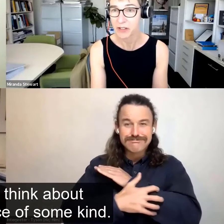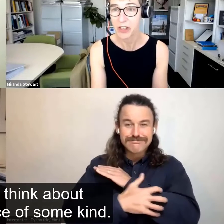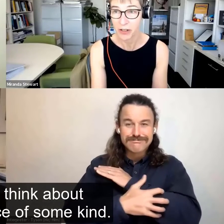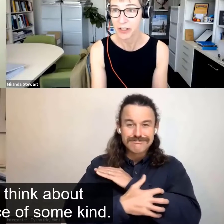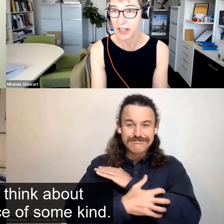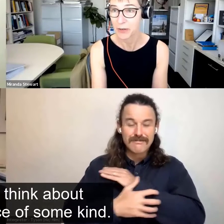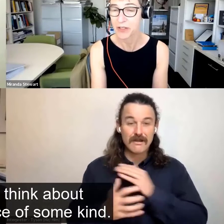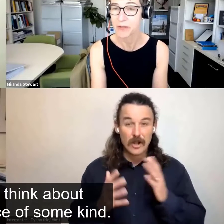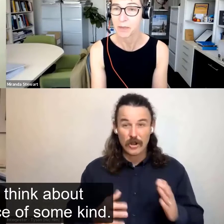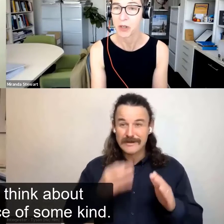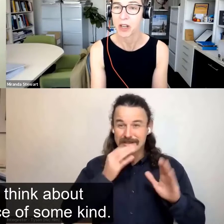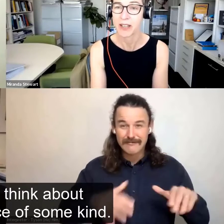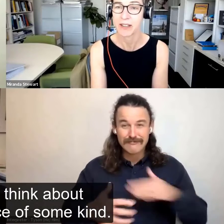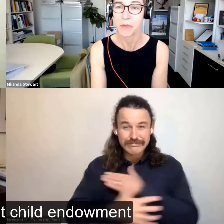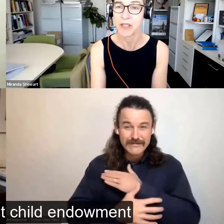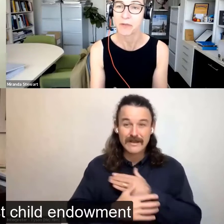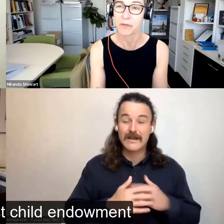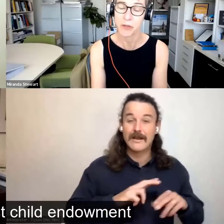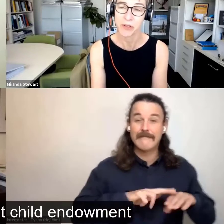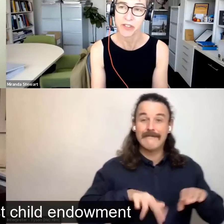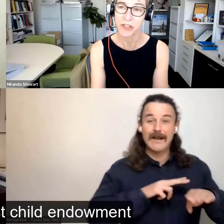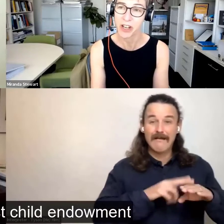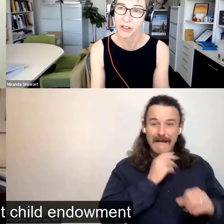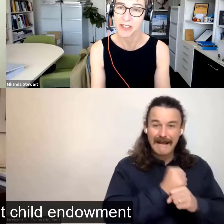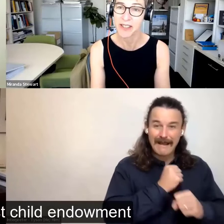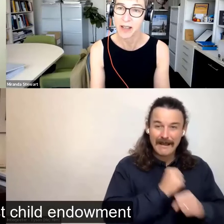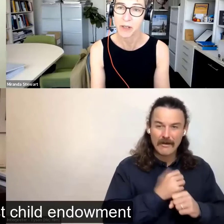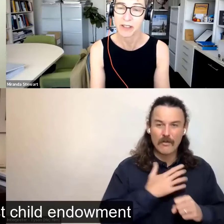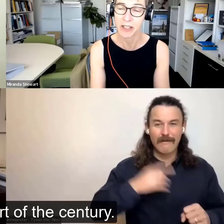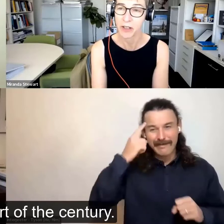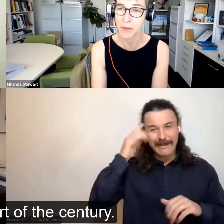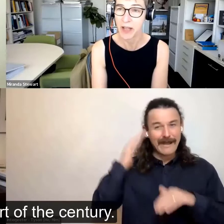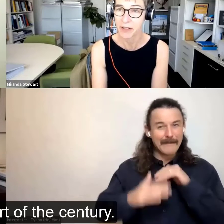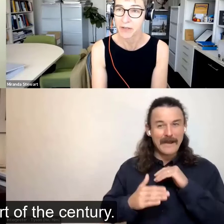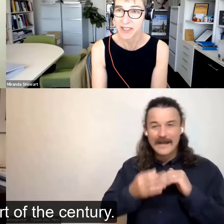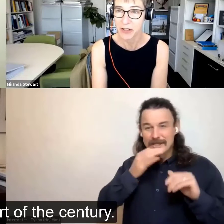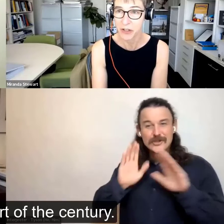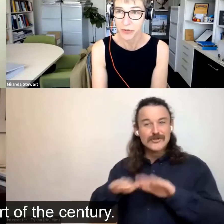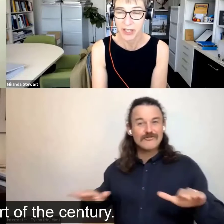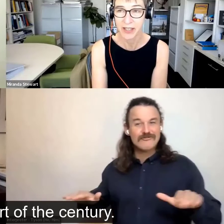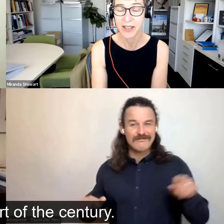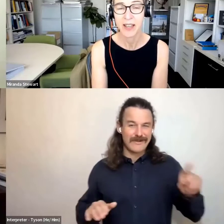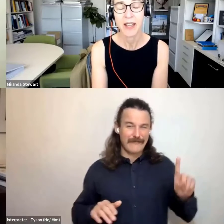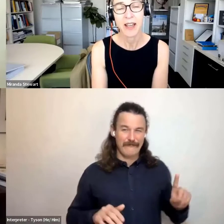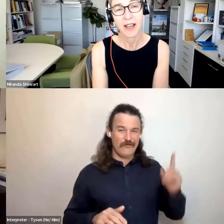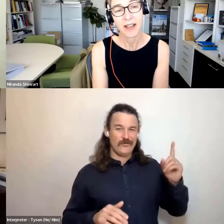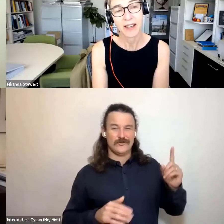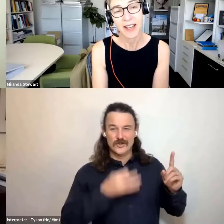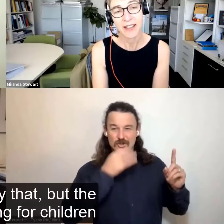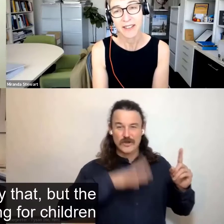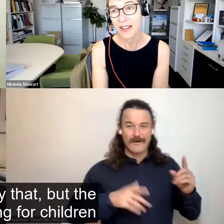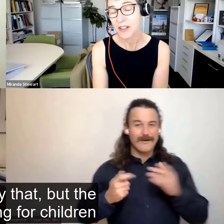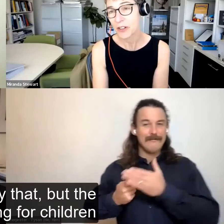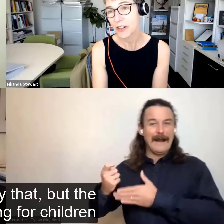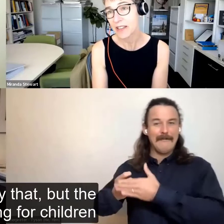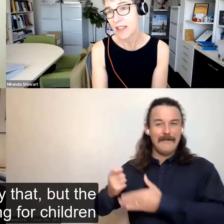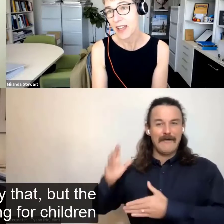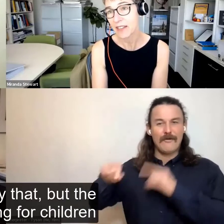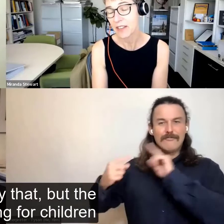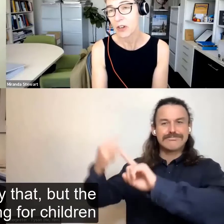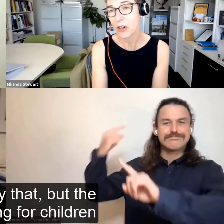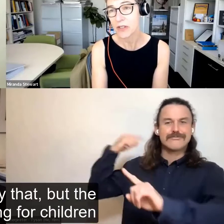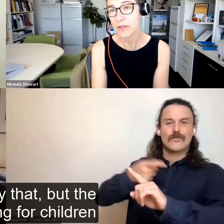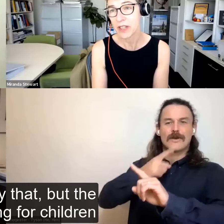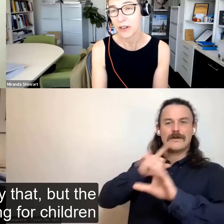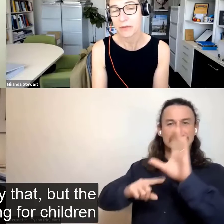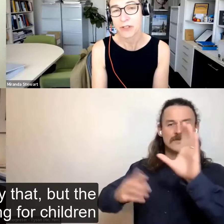about child allowance of some kind. That was our first child endowment in the early part of the century. And not only that,